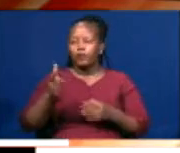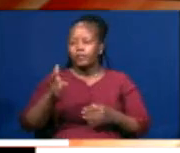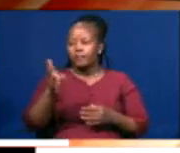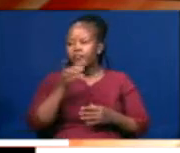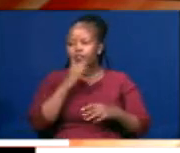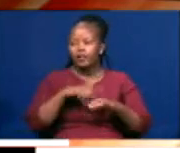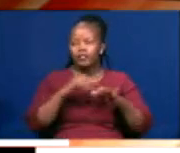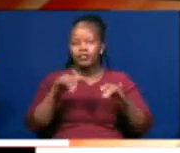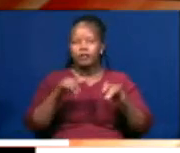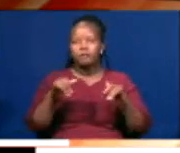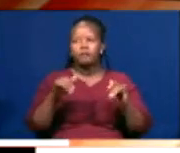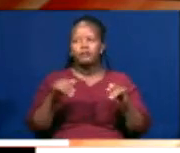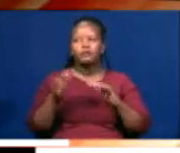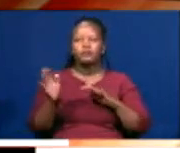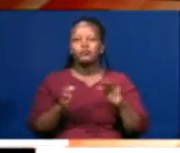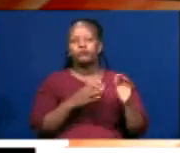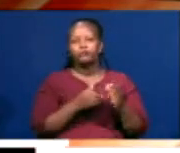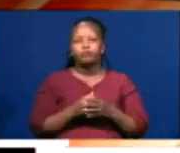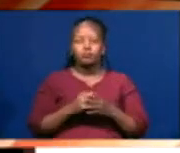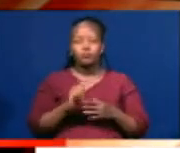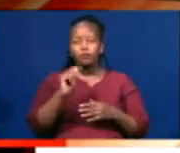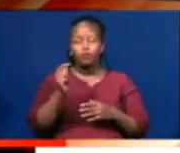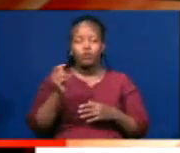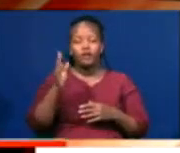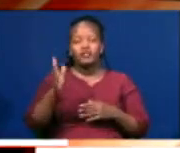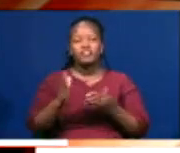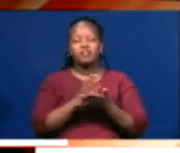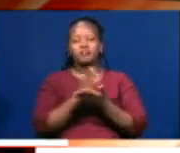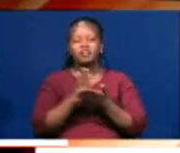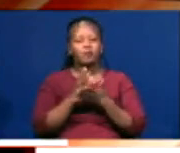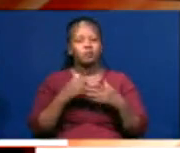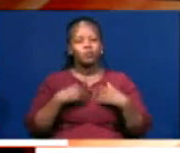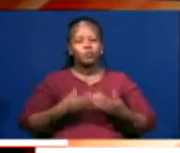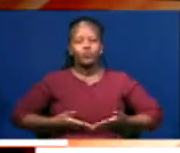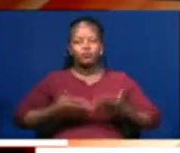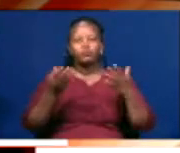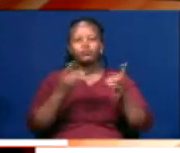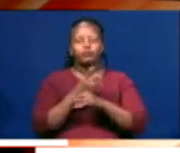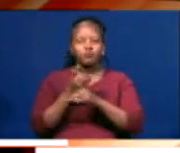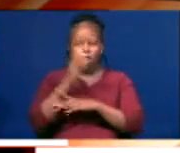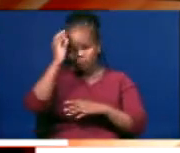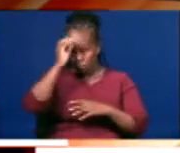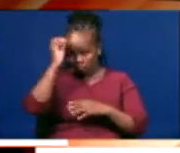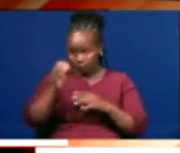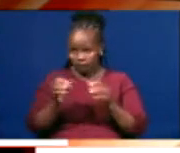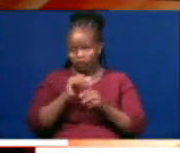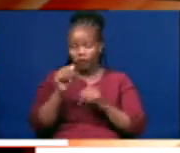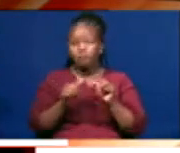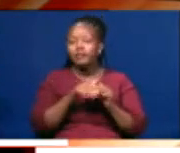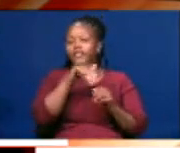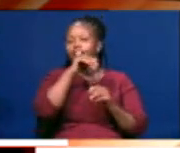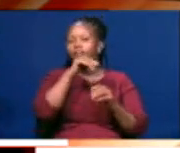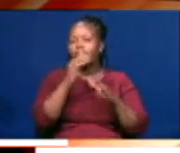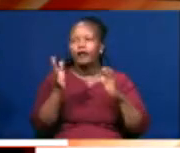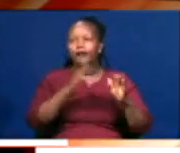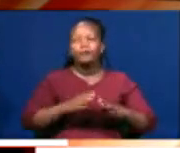Moving on, a cross-section of Kenyans have expressed varying reaction over the current opposition-led street protests, saying they are